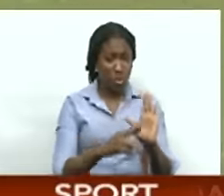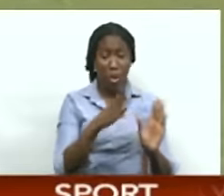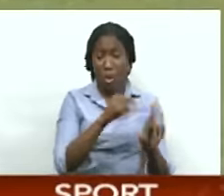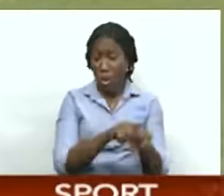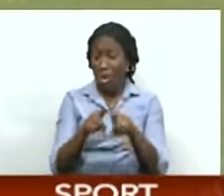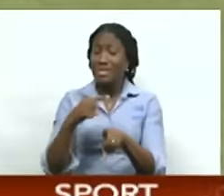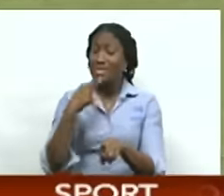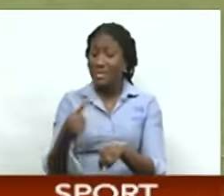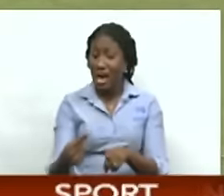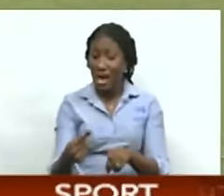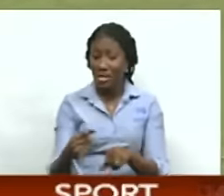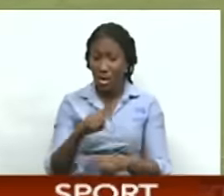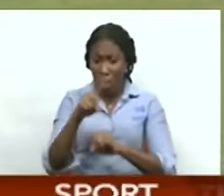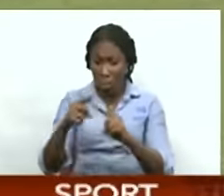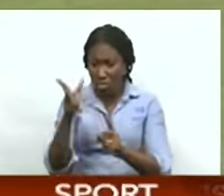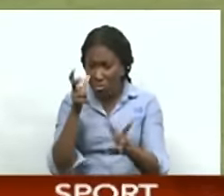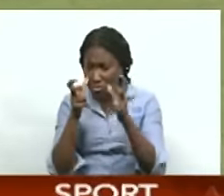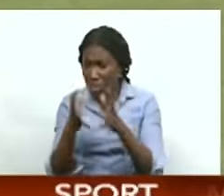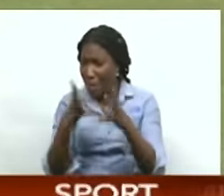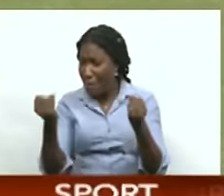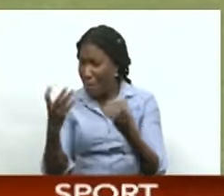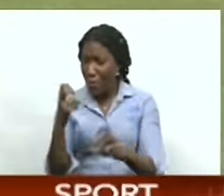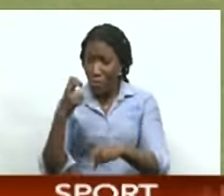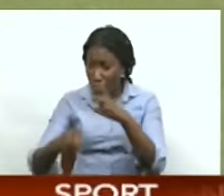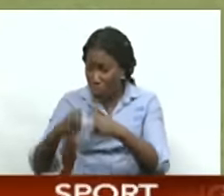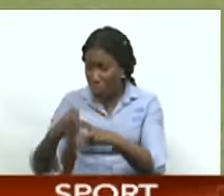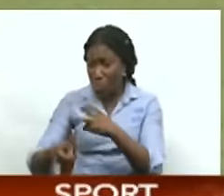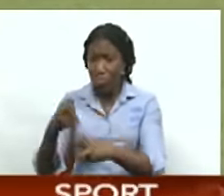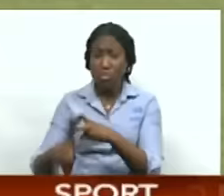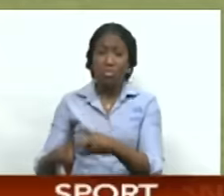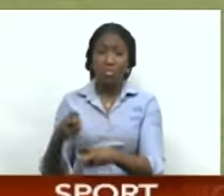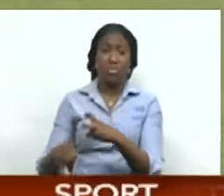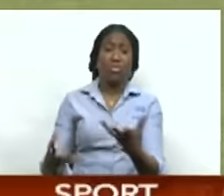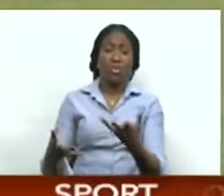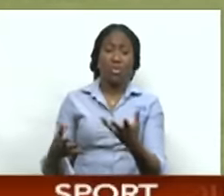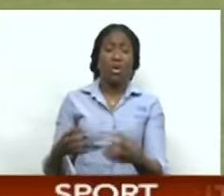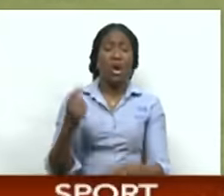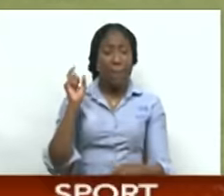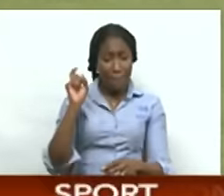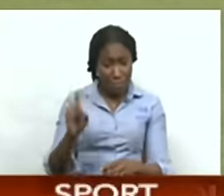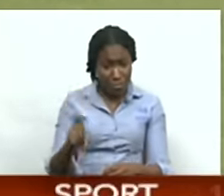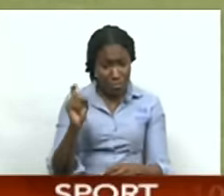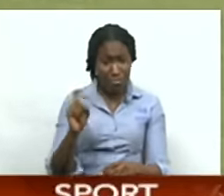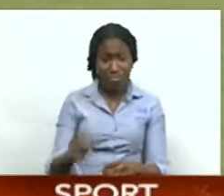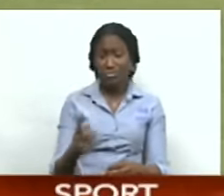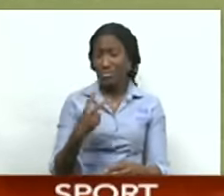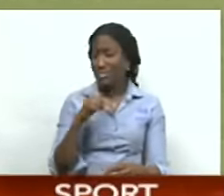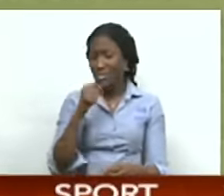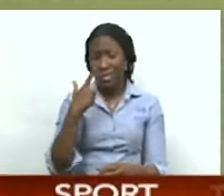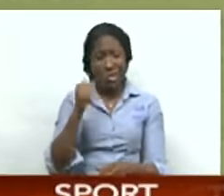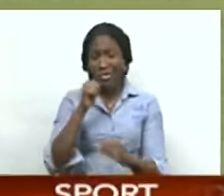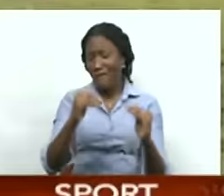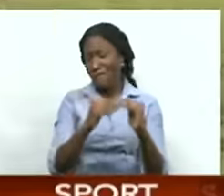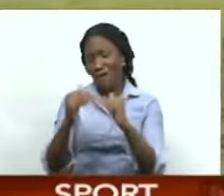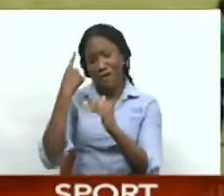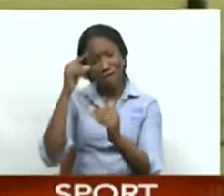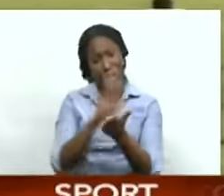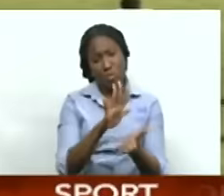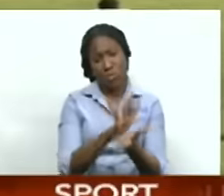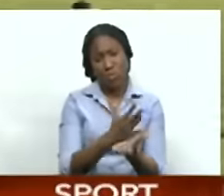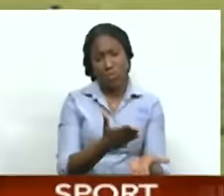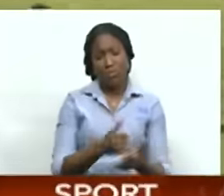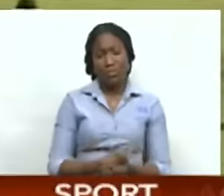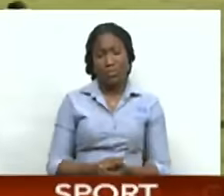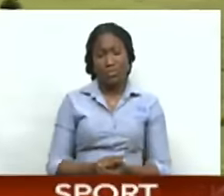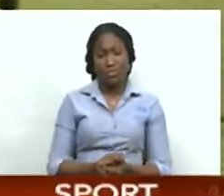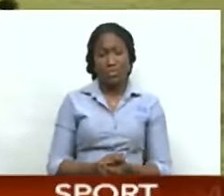the end of the season or when a protest is lodged is, quote, extremely unfair to the schools involved. A help desk for schools is